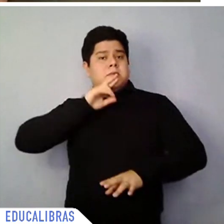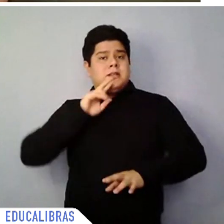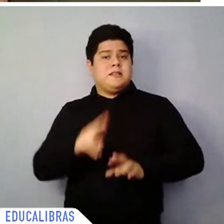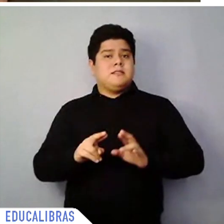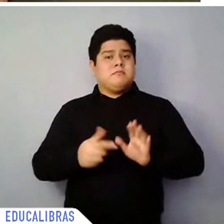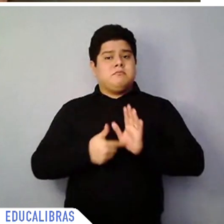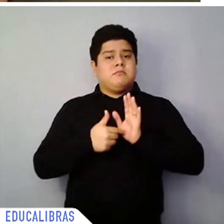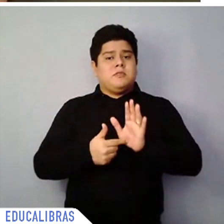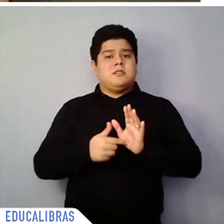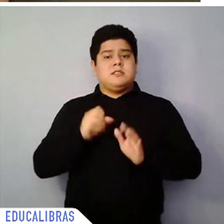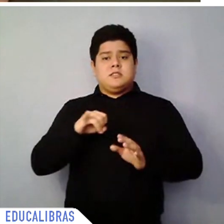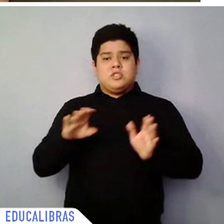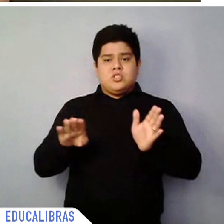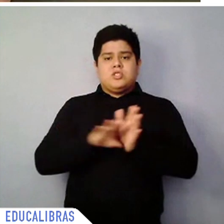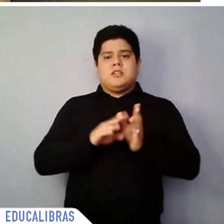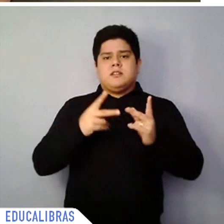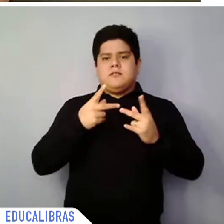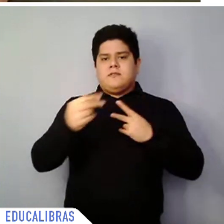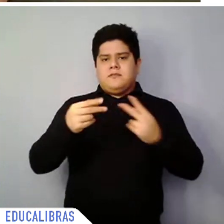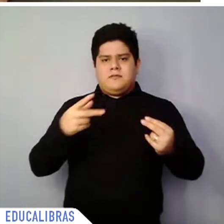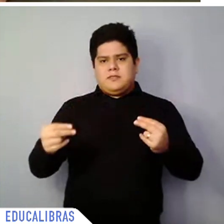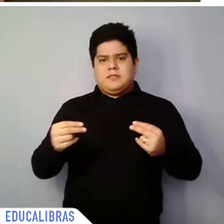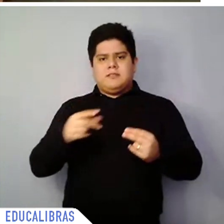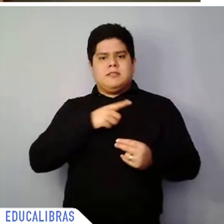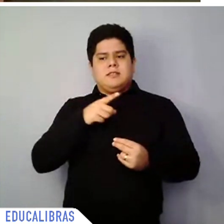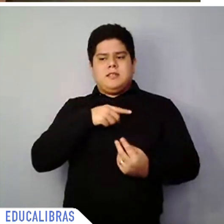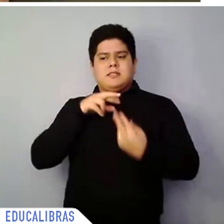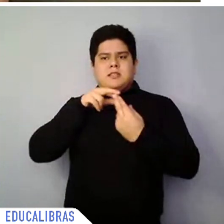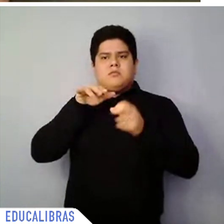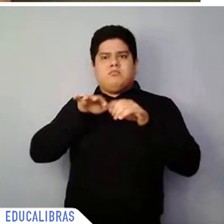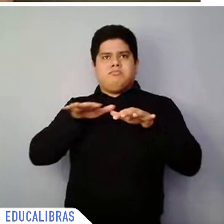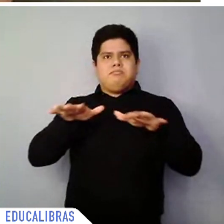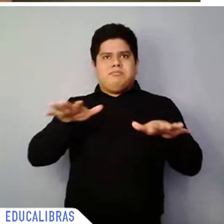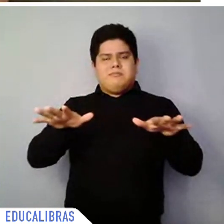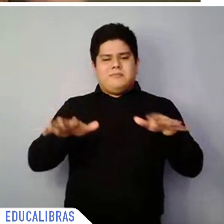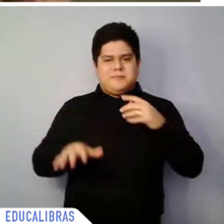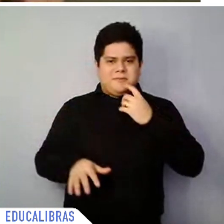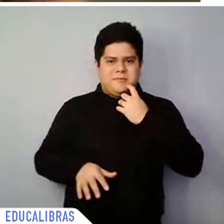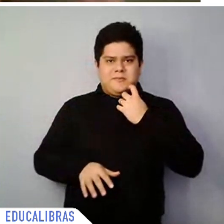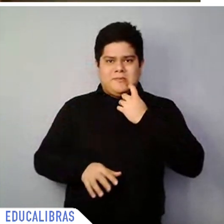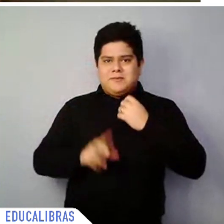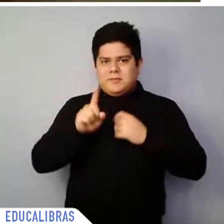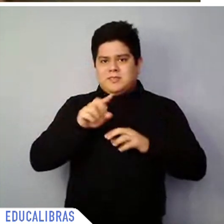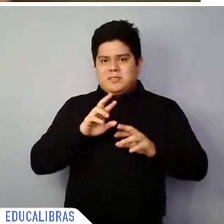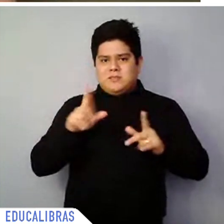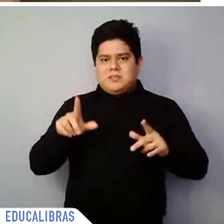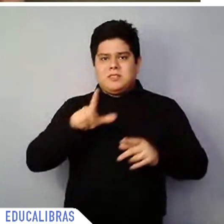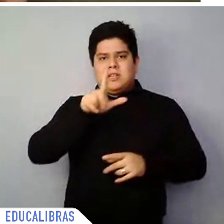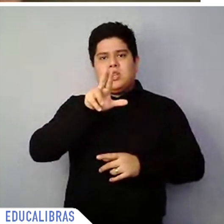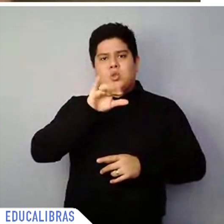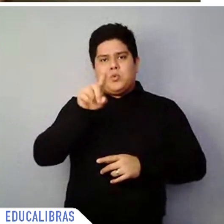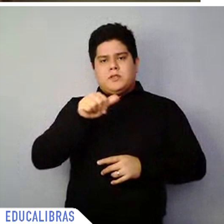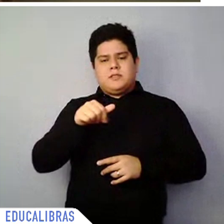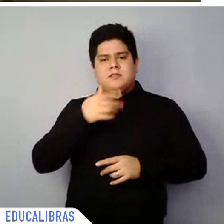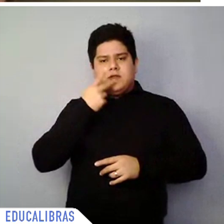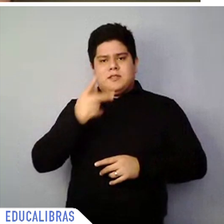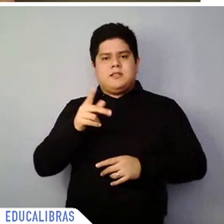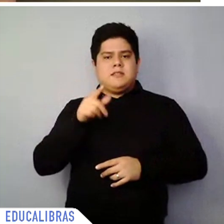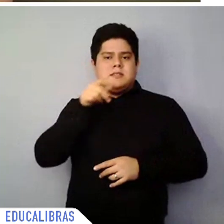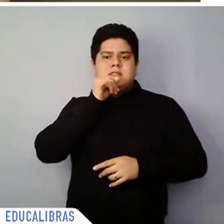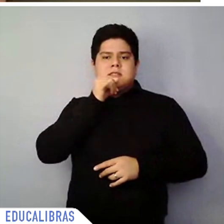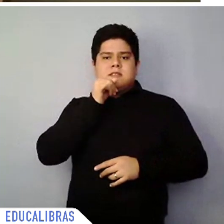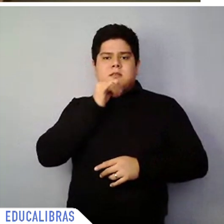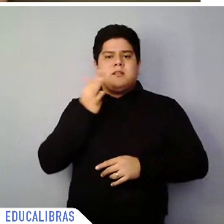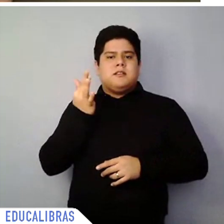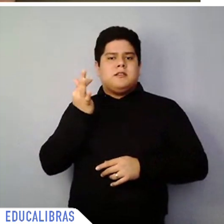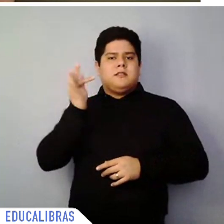And even at its fragility, the SUS is well prepared to act in that